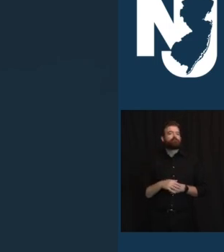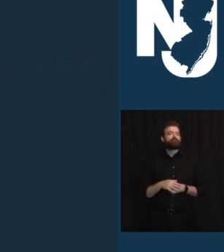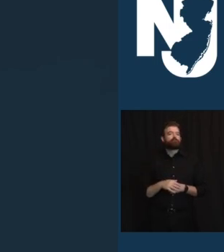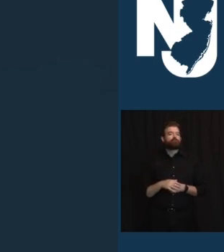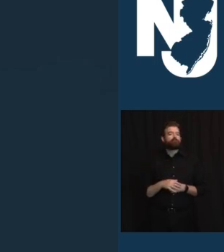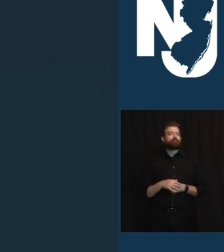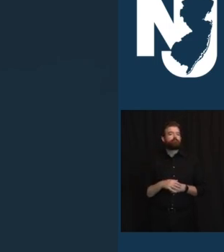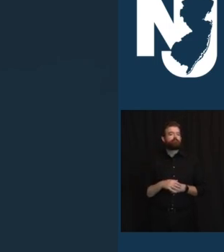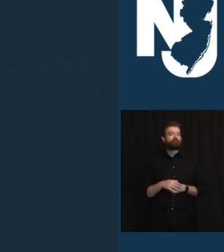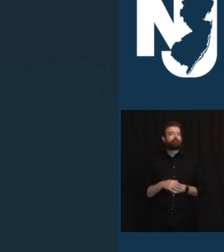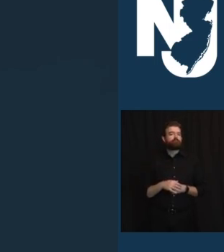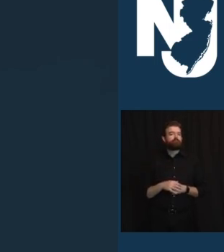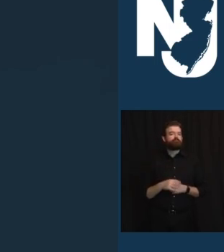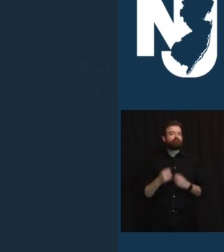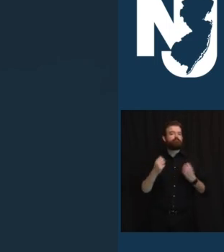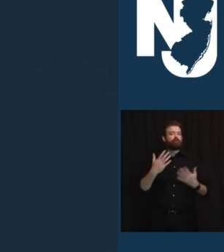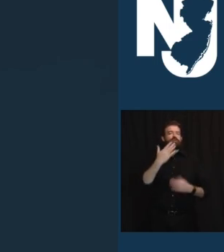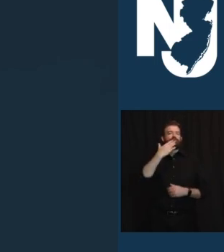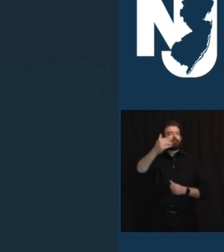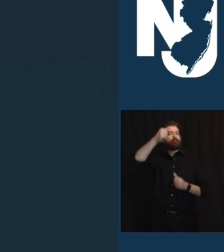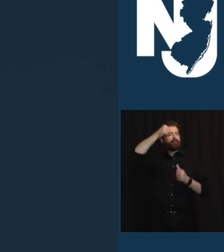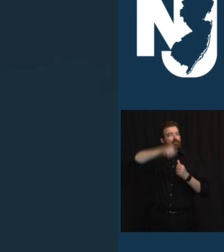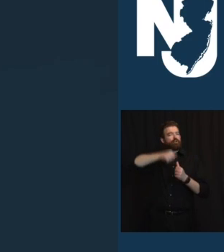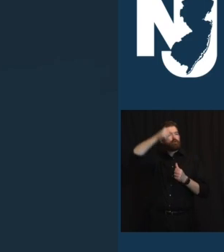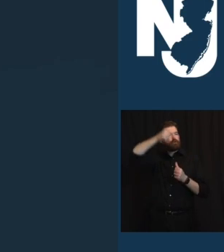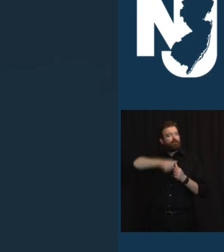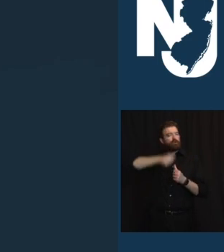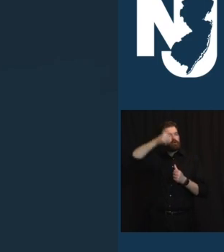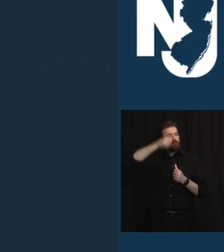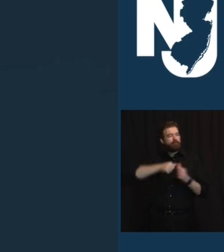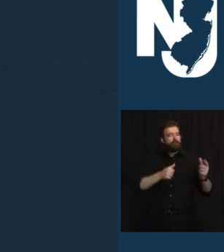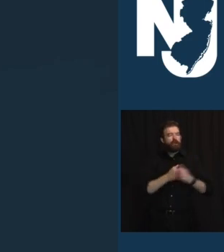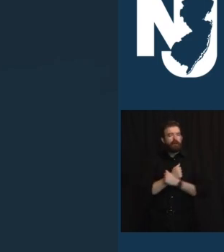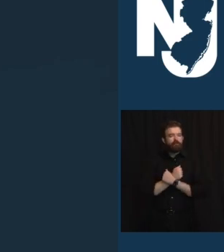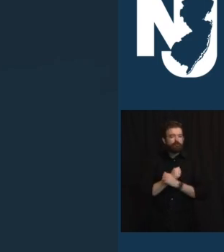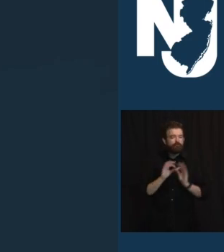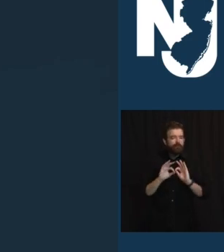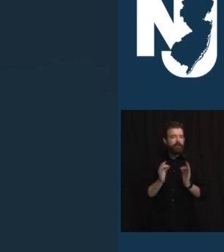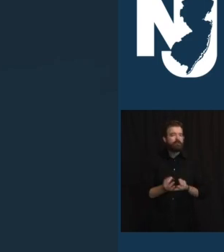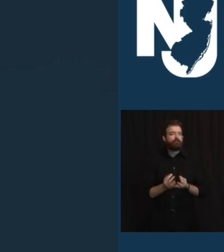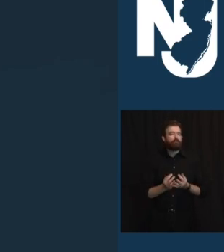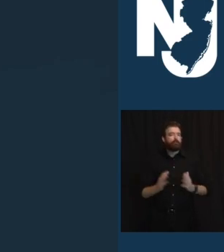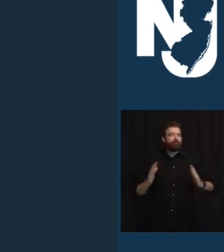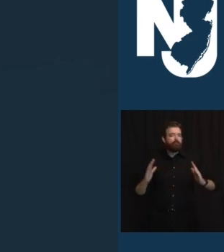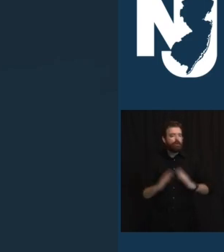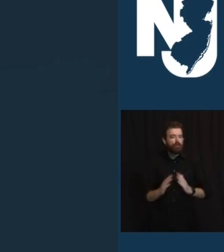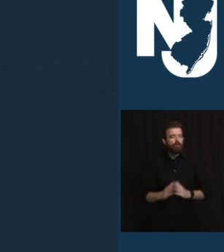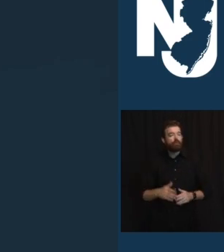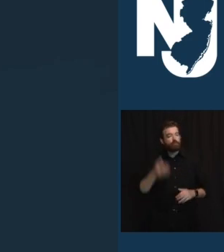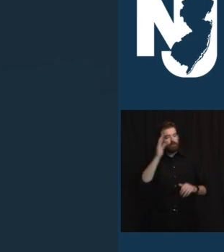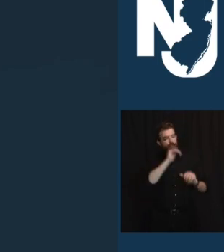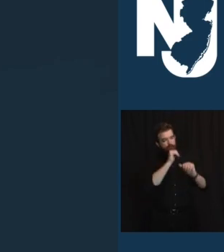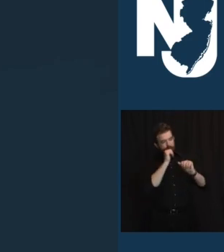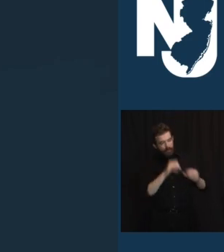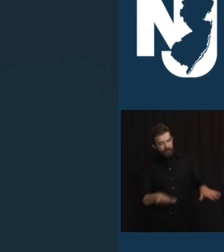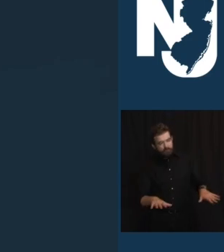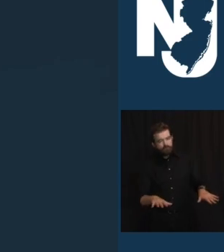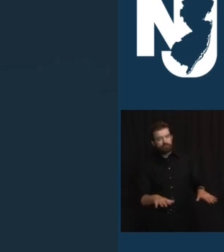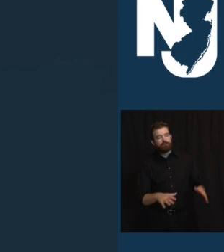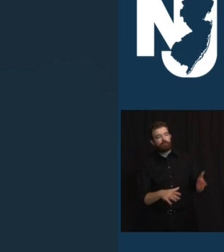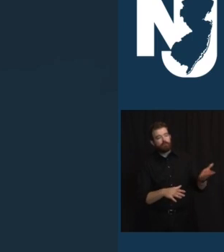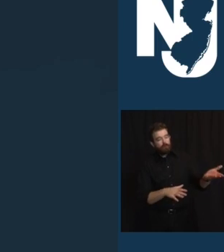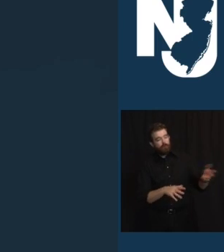Avenue. We thank Roe for her love of family and community, and may God watch over her and her extraordinary